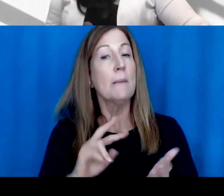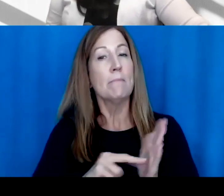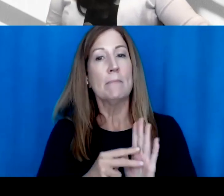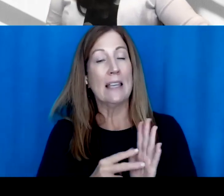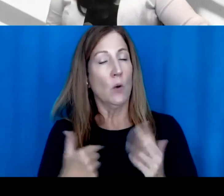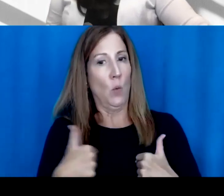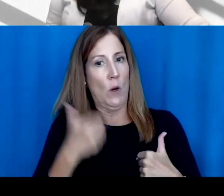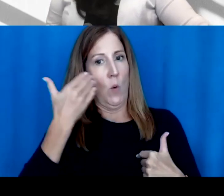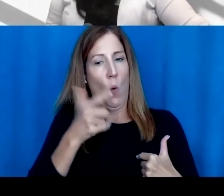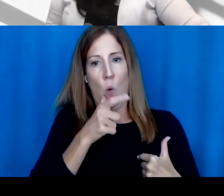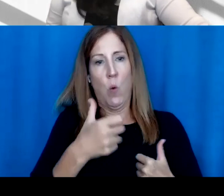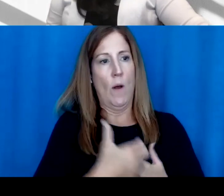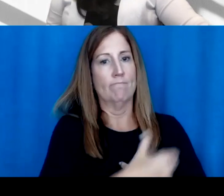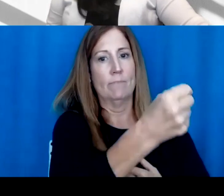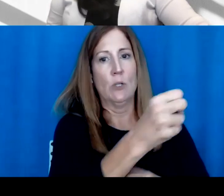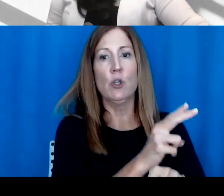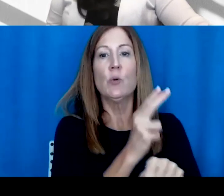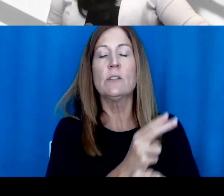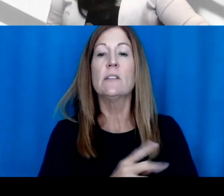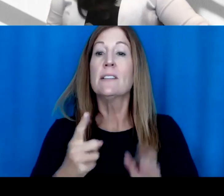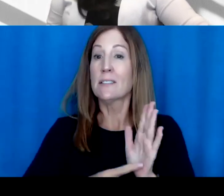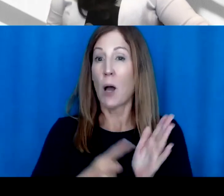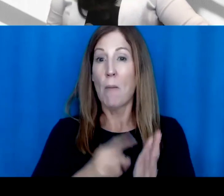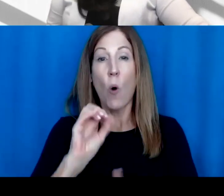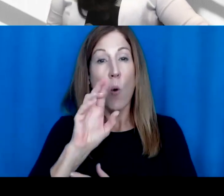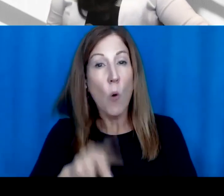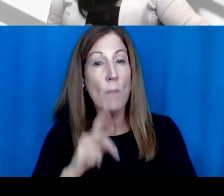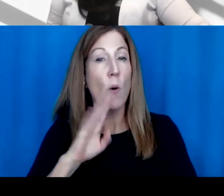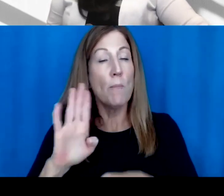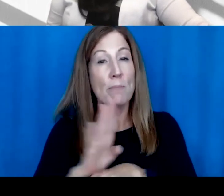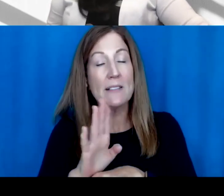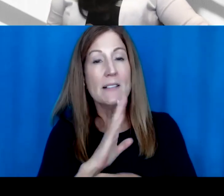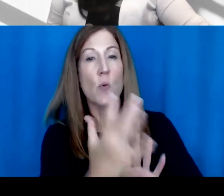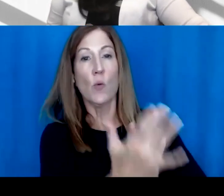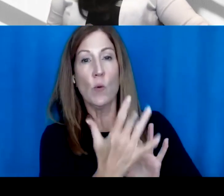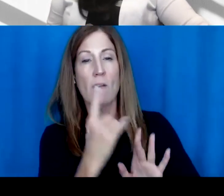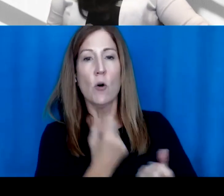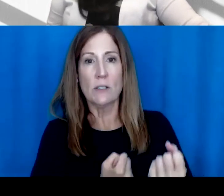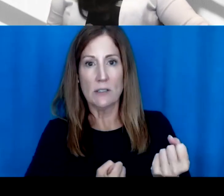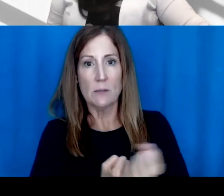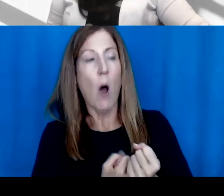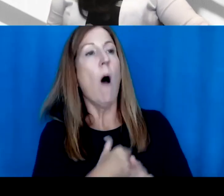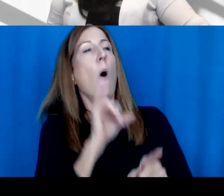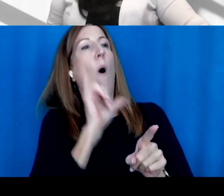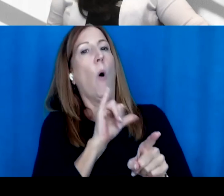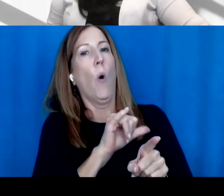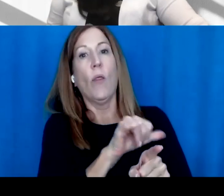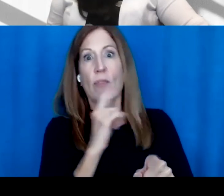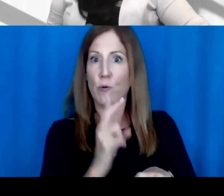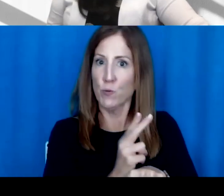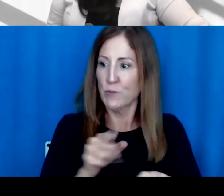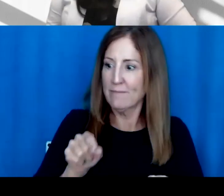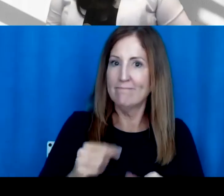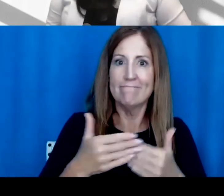We sometimes learn who's using it when corporations and businesses reach out to us for support with its